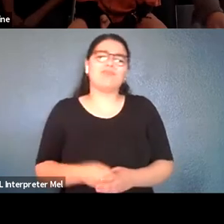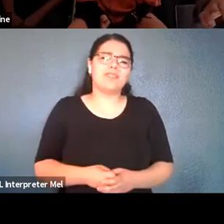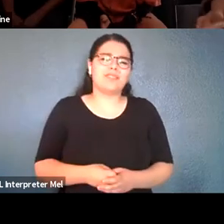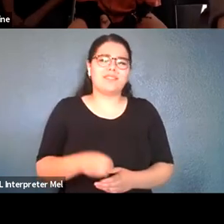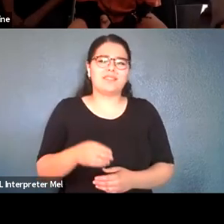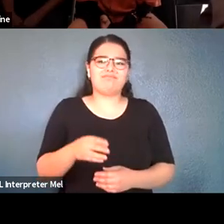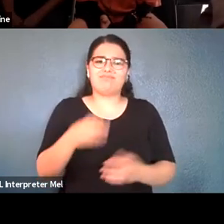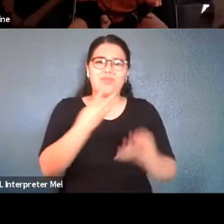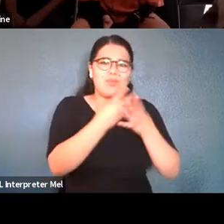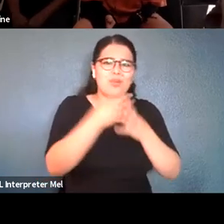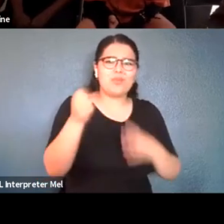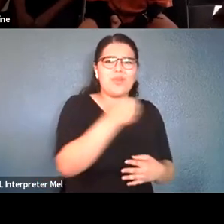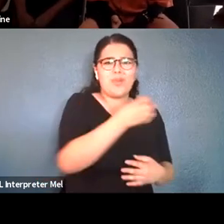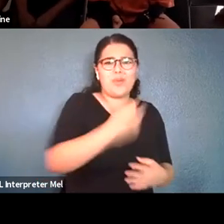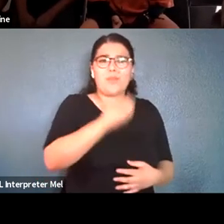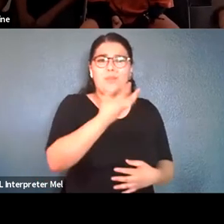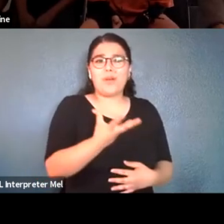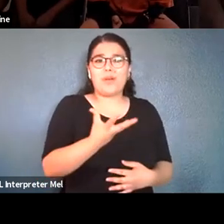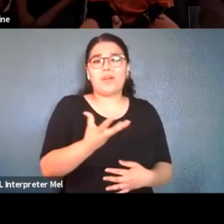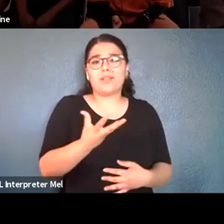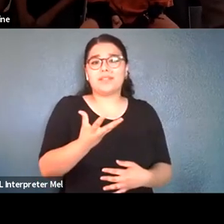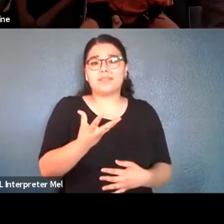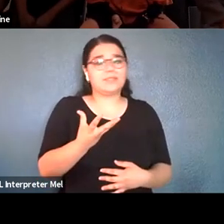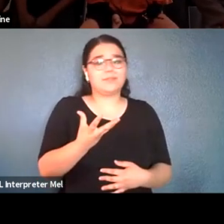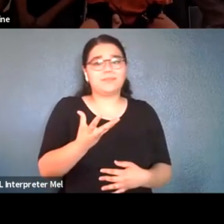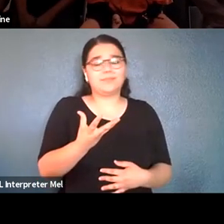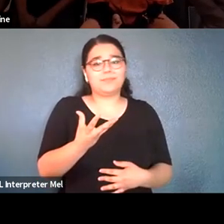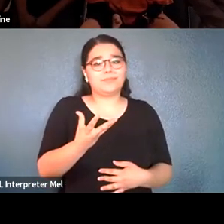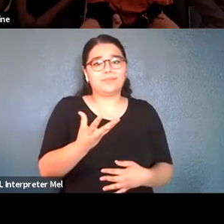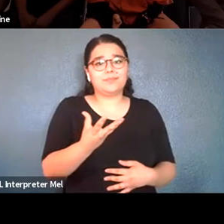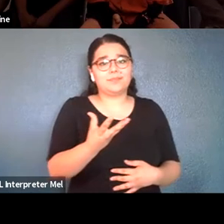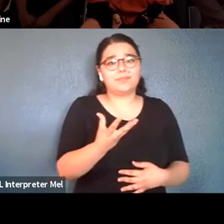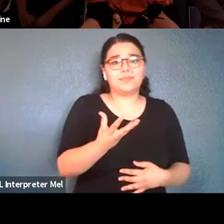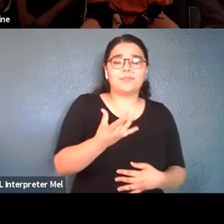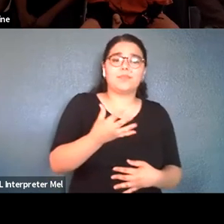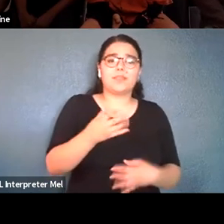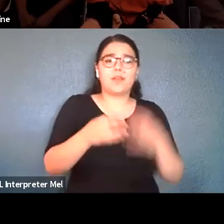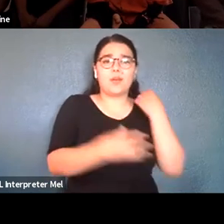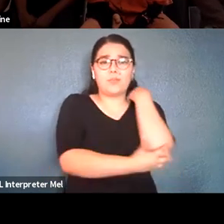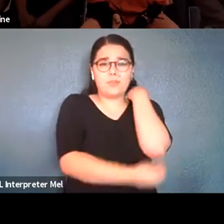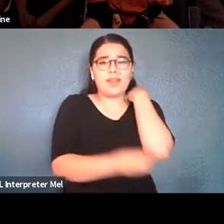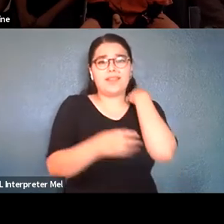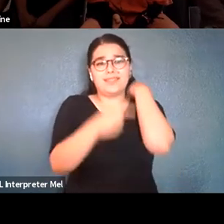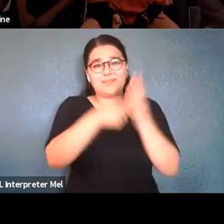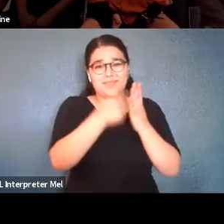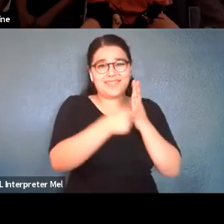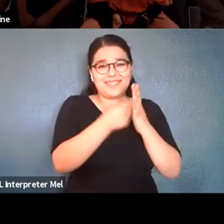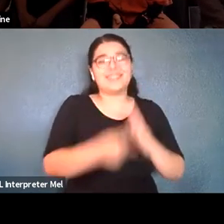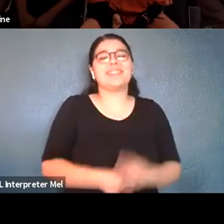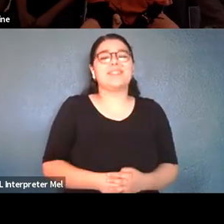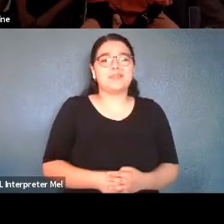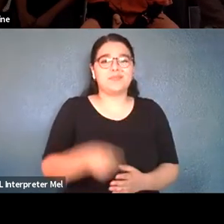criminalized poets, land liberators, cultural workers, a poor magazine, Prensa POBRE. We are